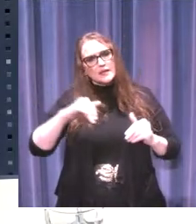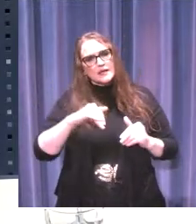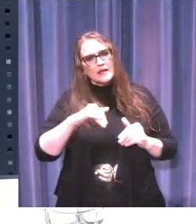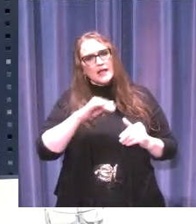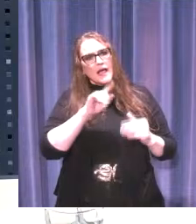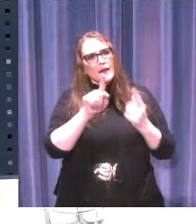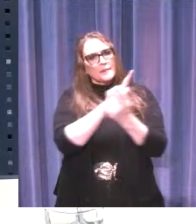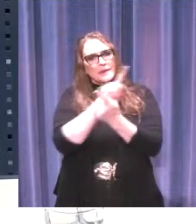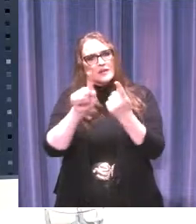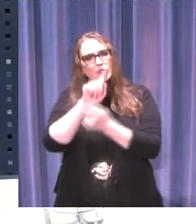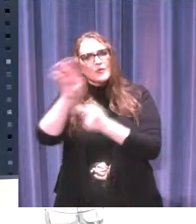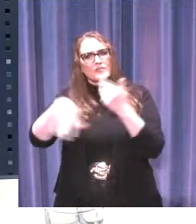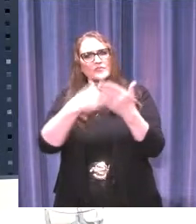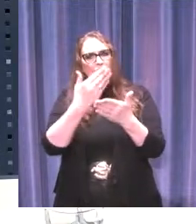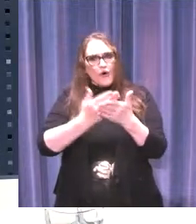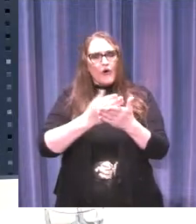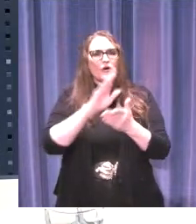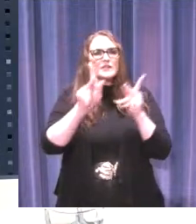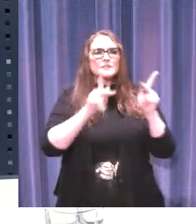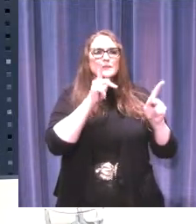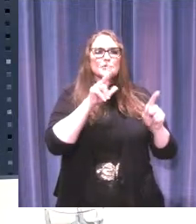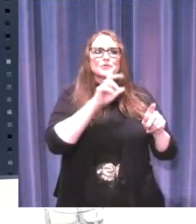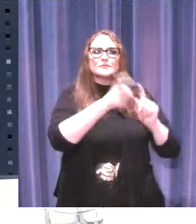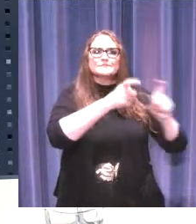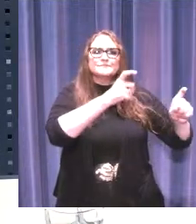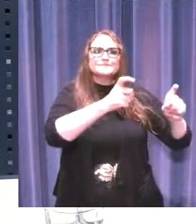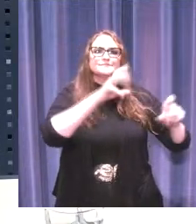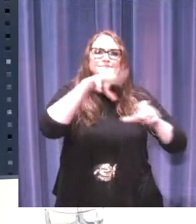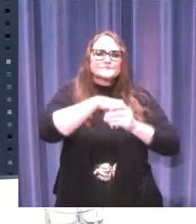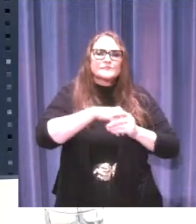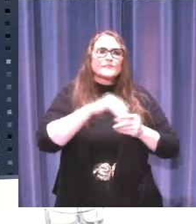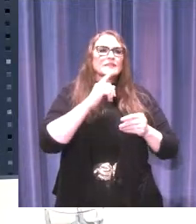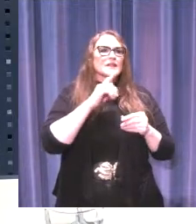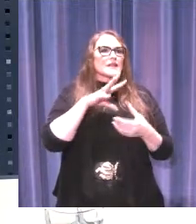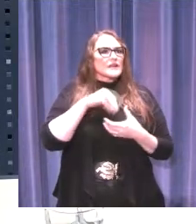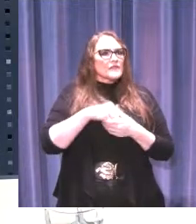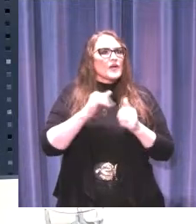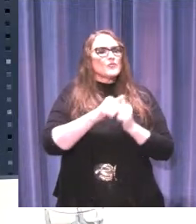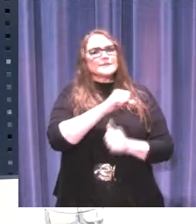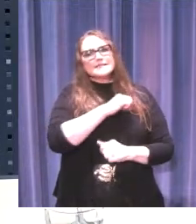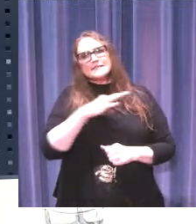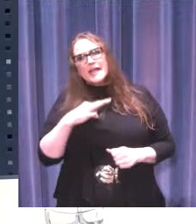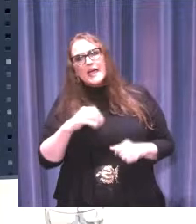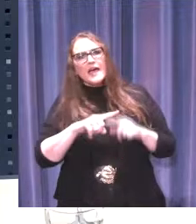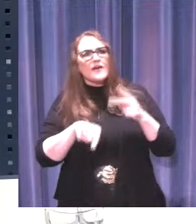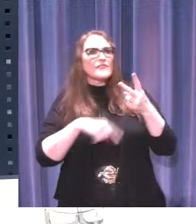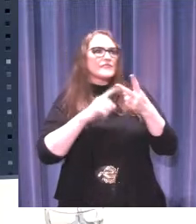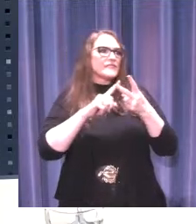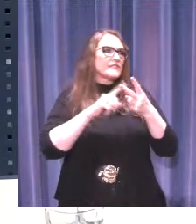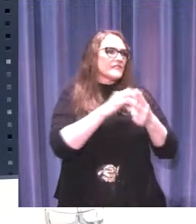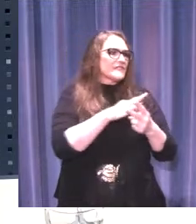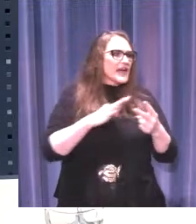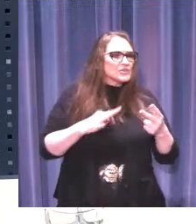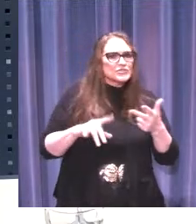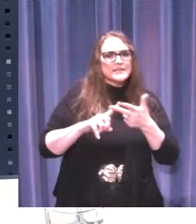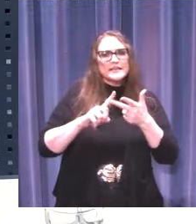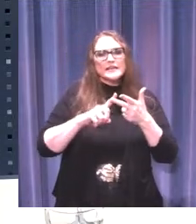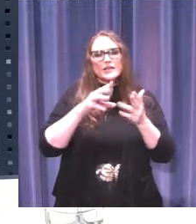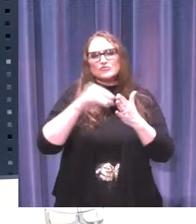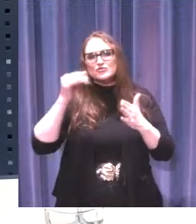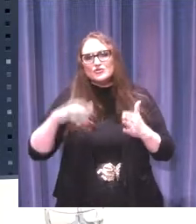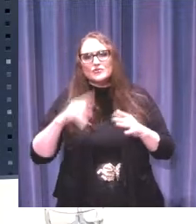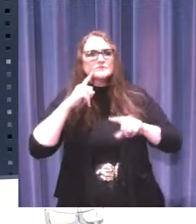with all the stakeholders, engaging with staff and the faculty, students,